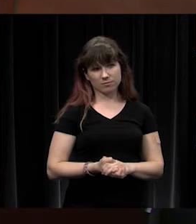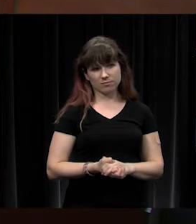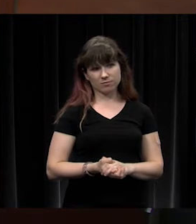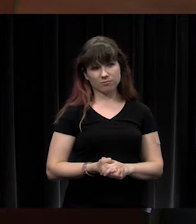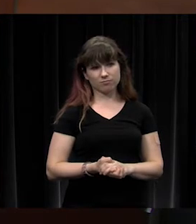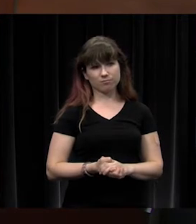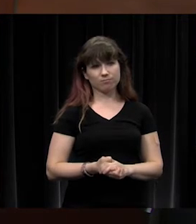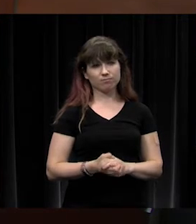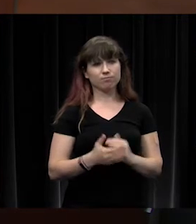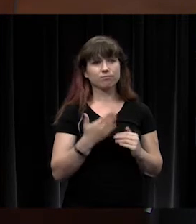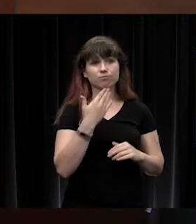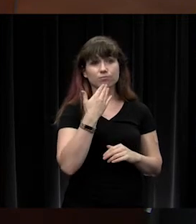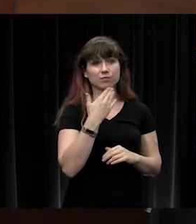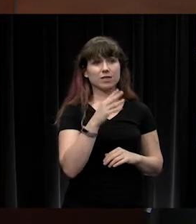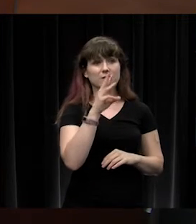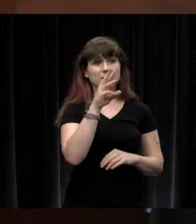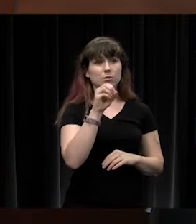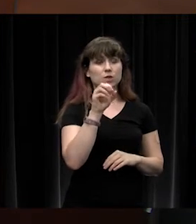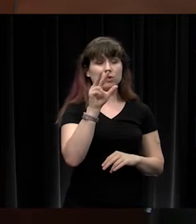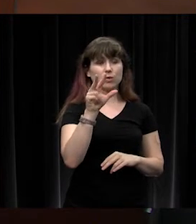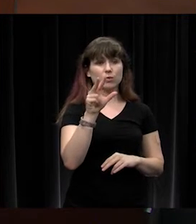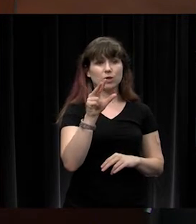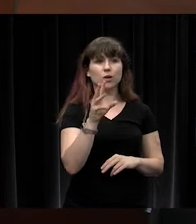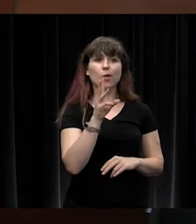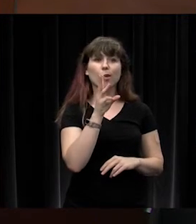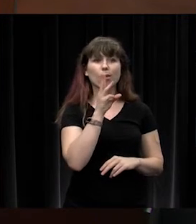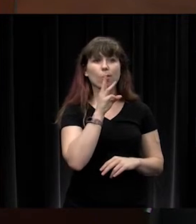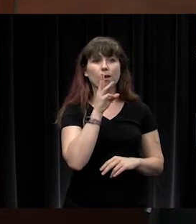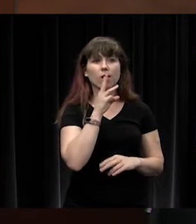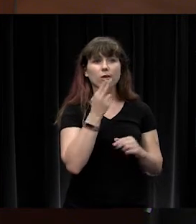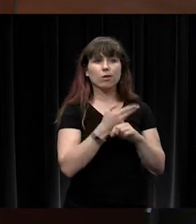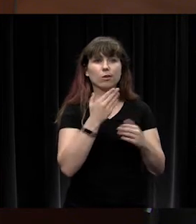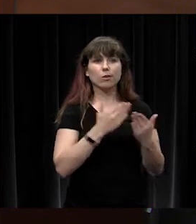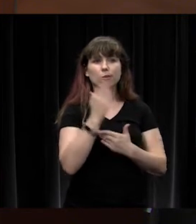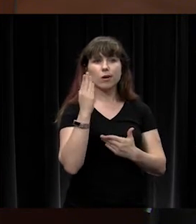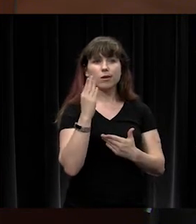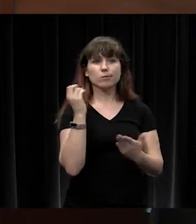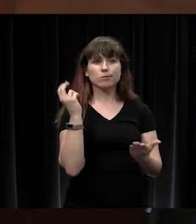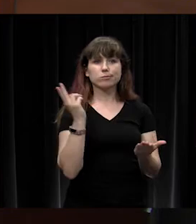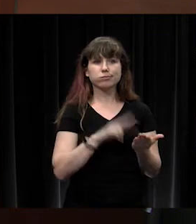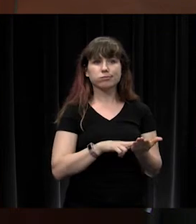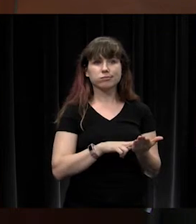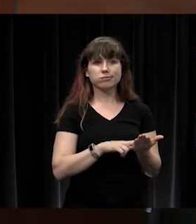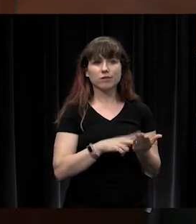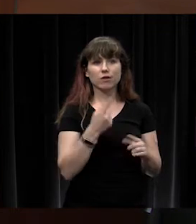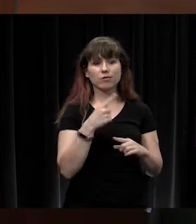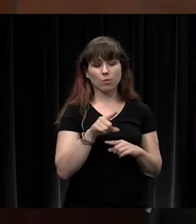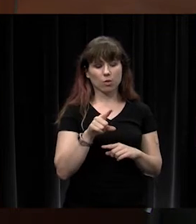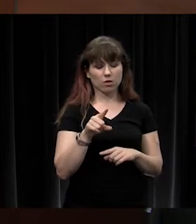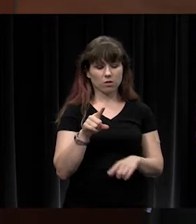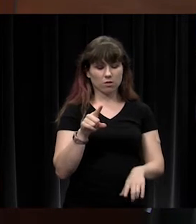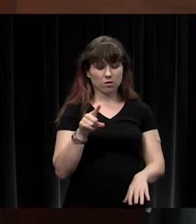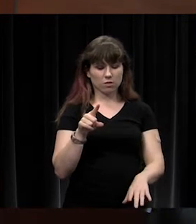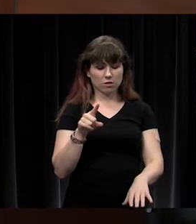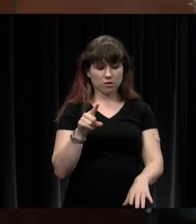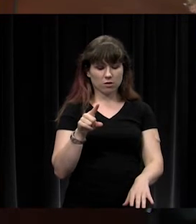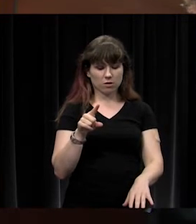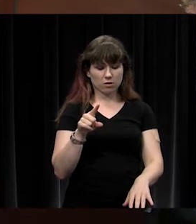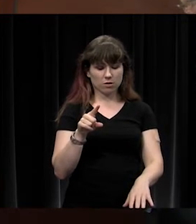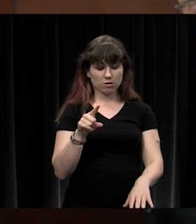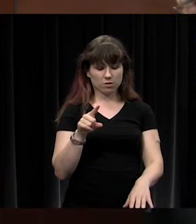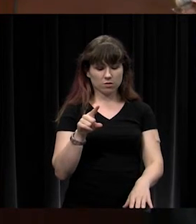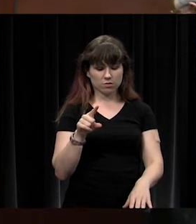good. 6.03, water main easement for future elementary school. Can you talk us through that a little bit, please, Greg? We